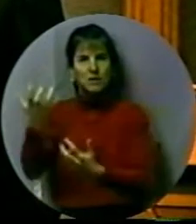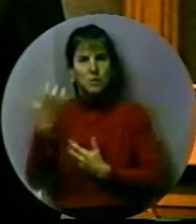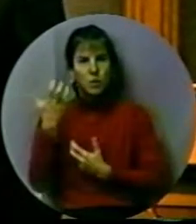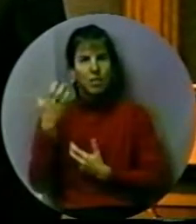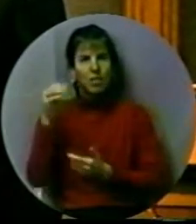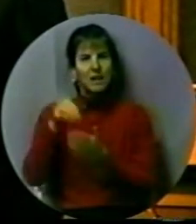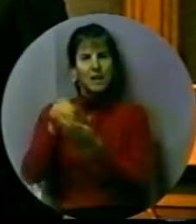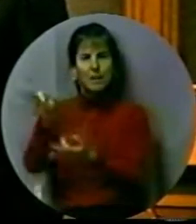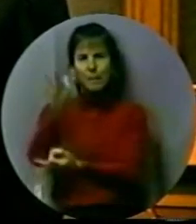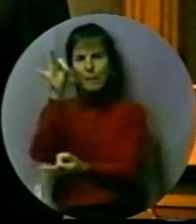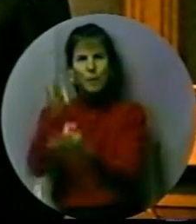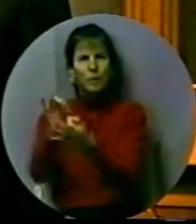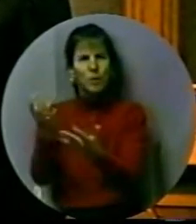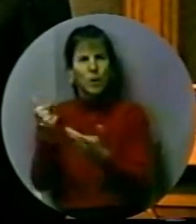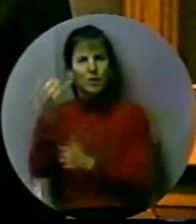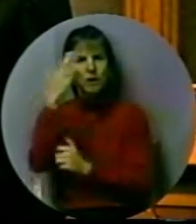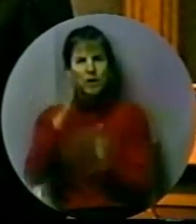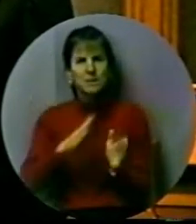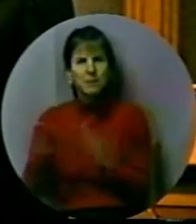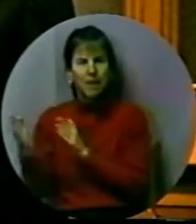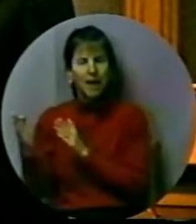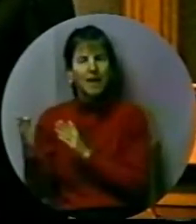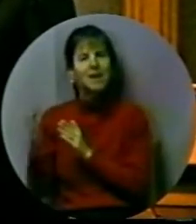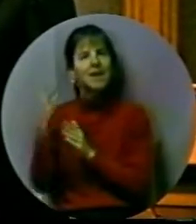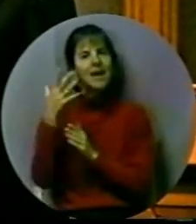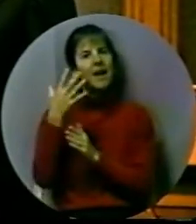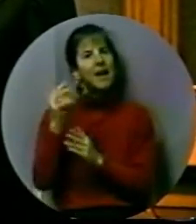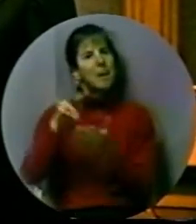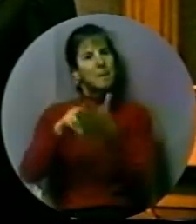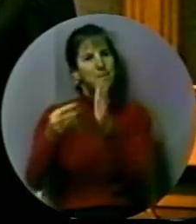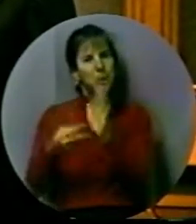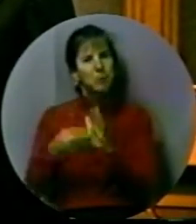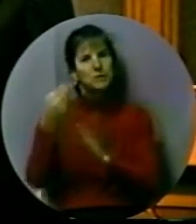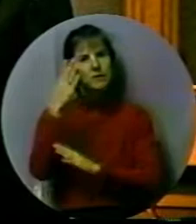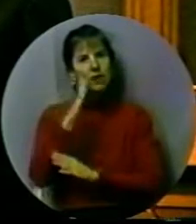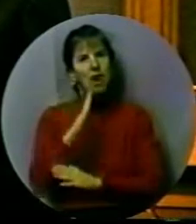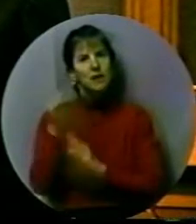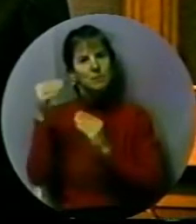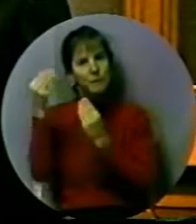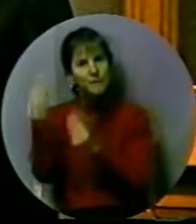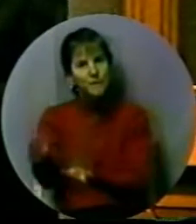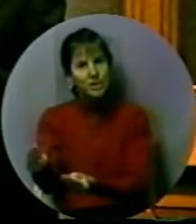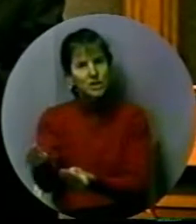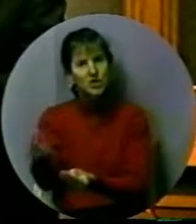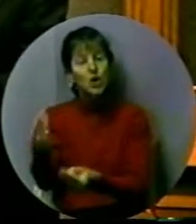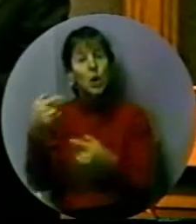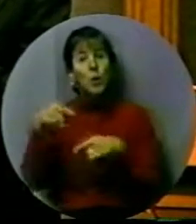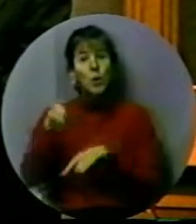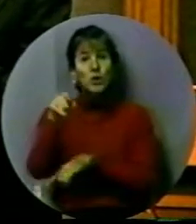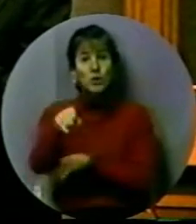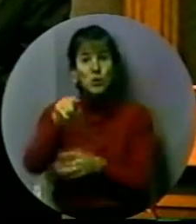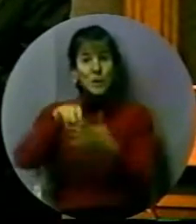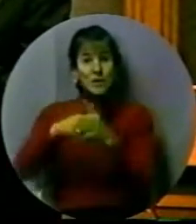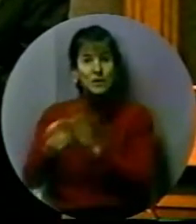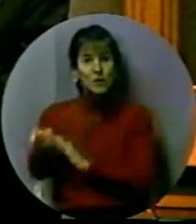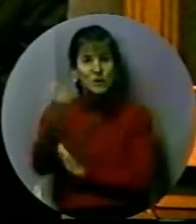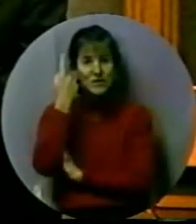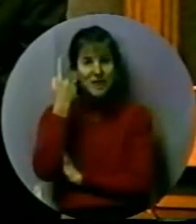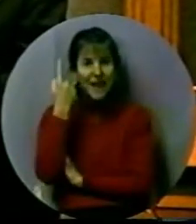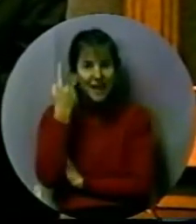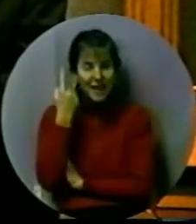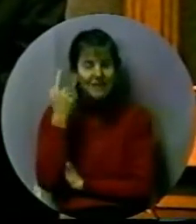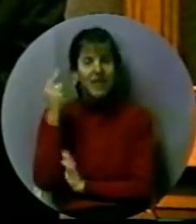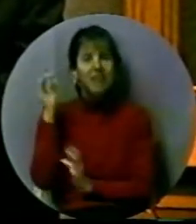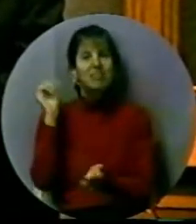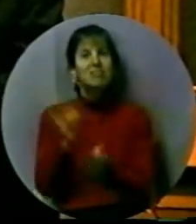in the perfect will of God's plan, in the purpose of God's provision, when you begin to